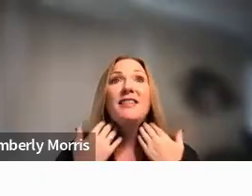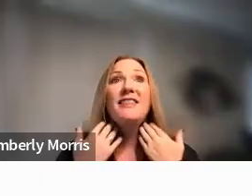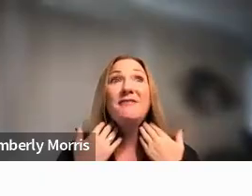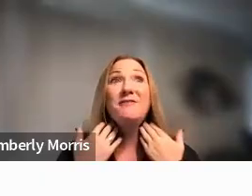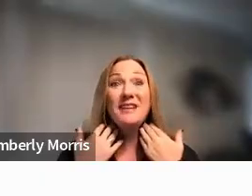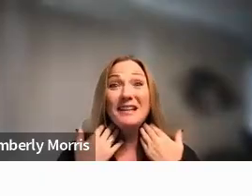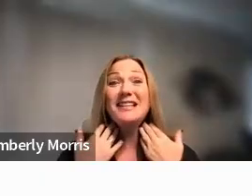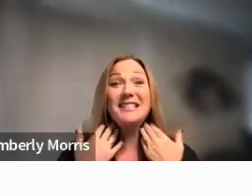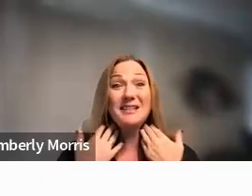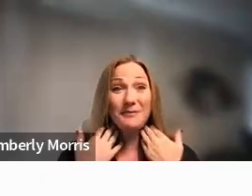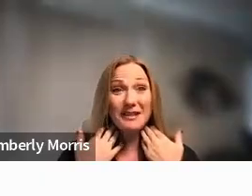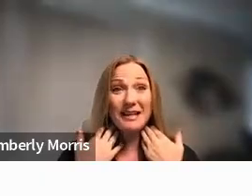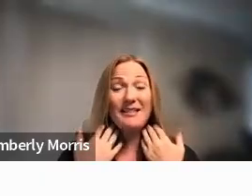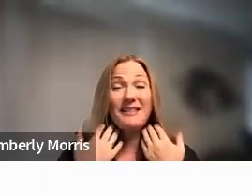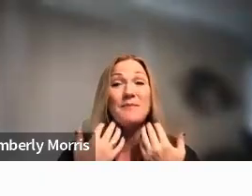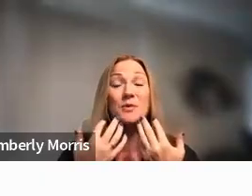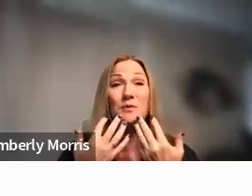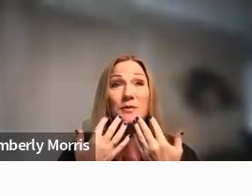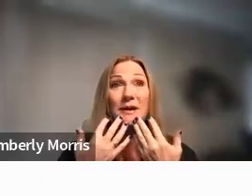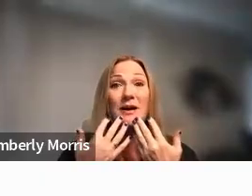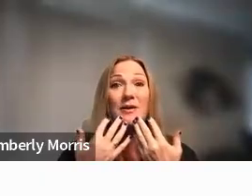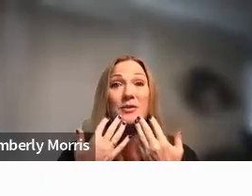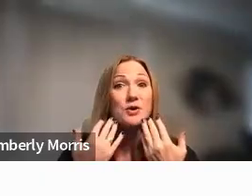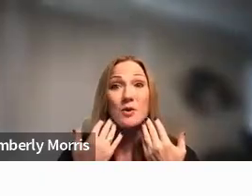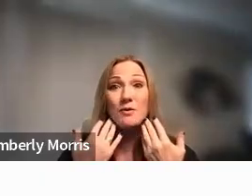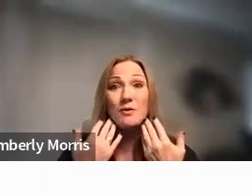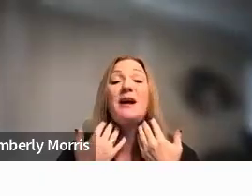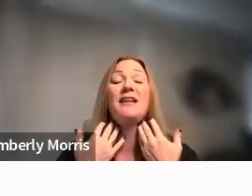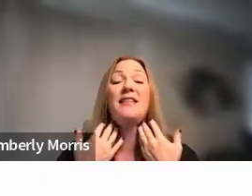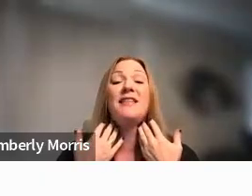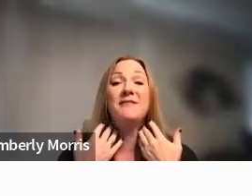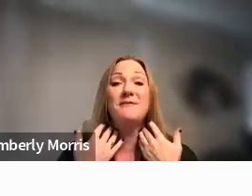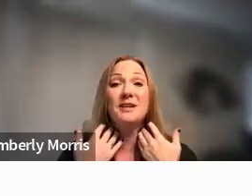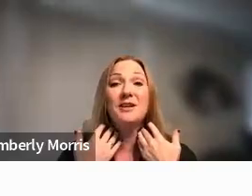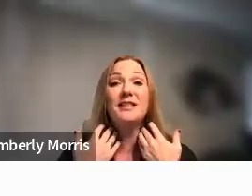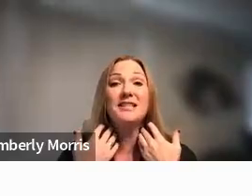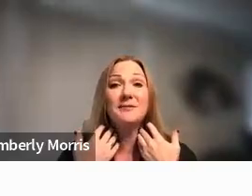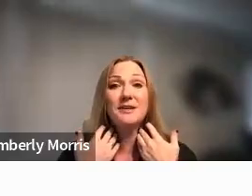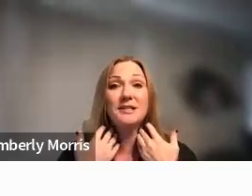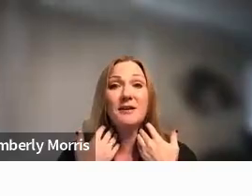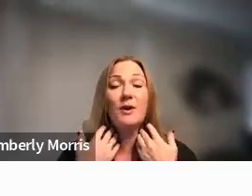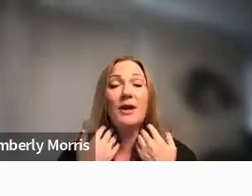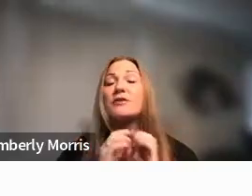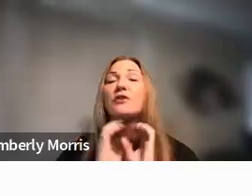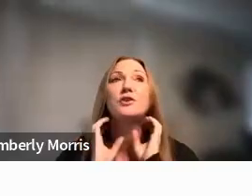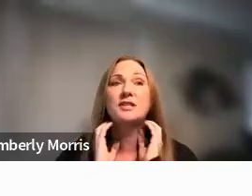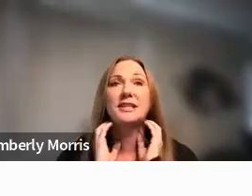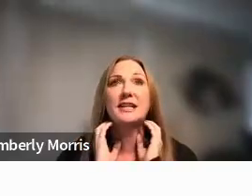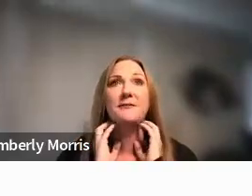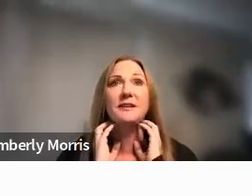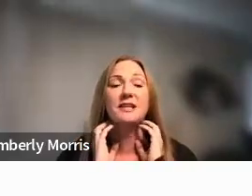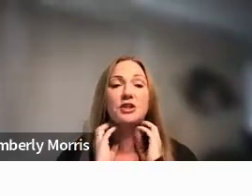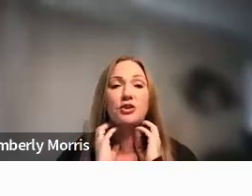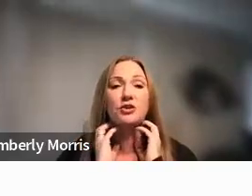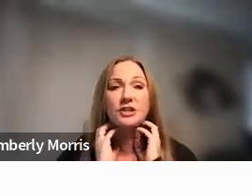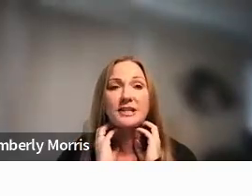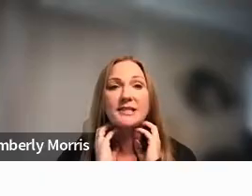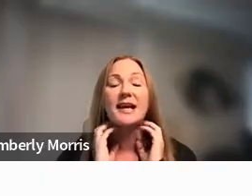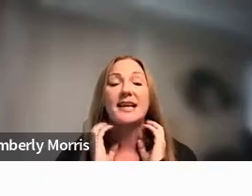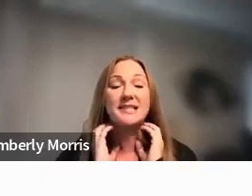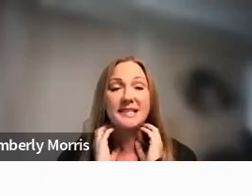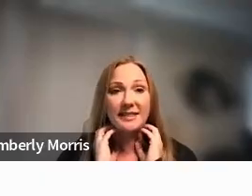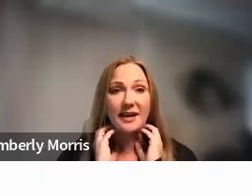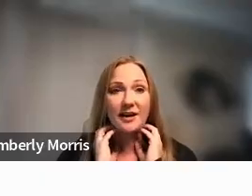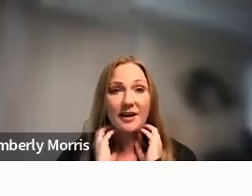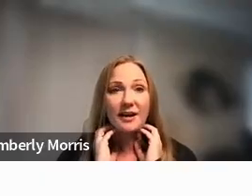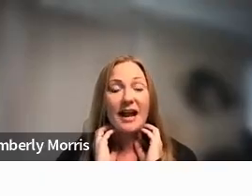area, they feel it differently. They move their mouth or don't move their mouth, and they feel the difference of whether they're used to feeling